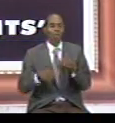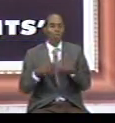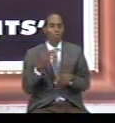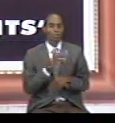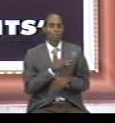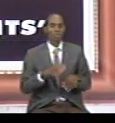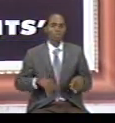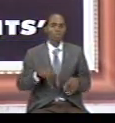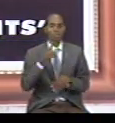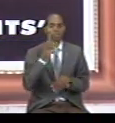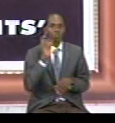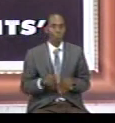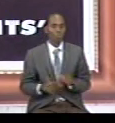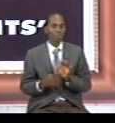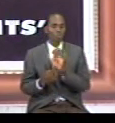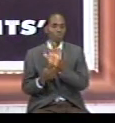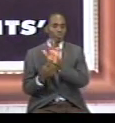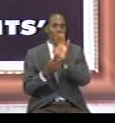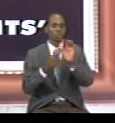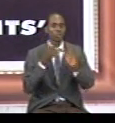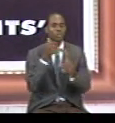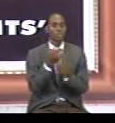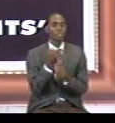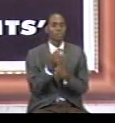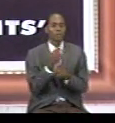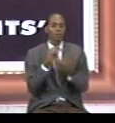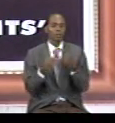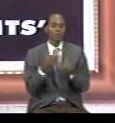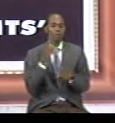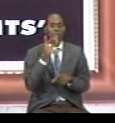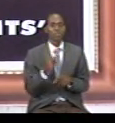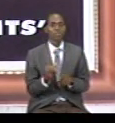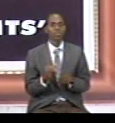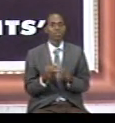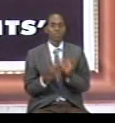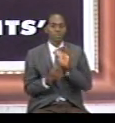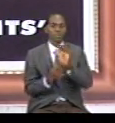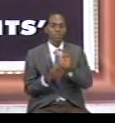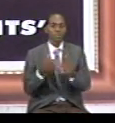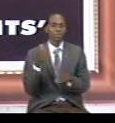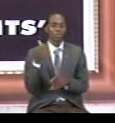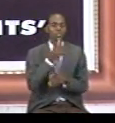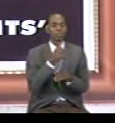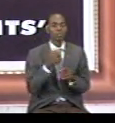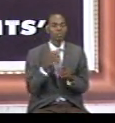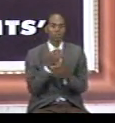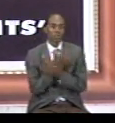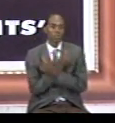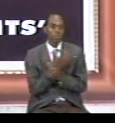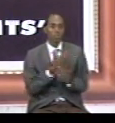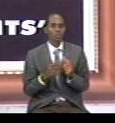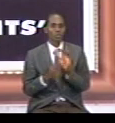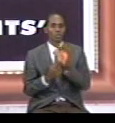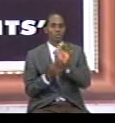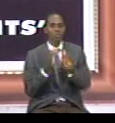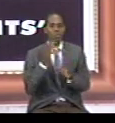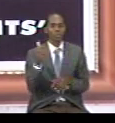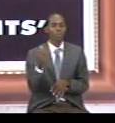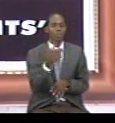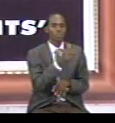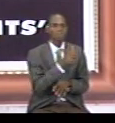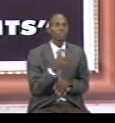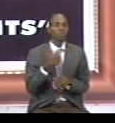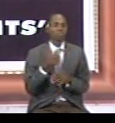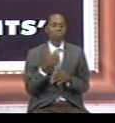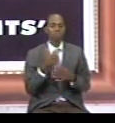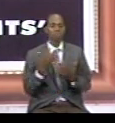show yourself friendly. Show yourself loving. Show yourself loyal. So show yourself faithful. And